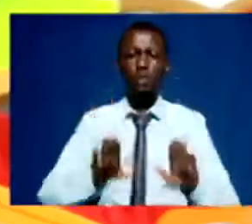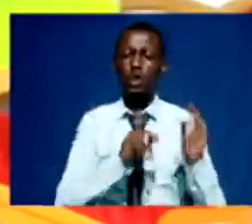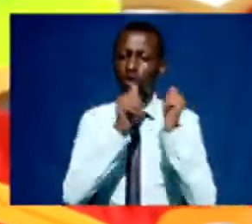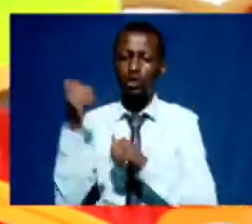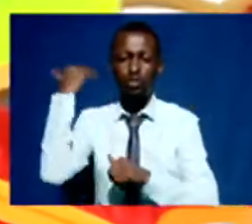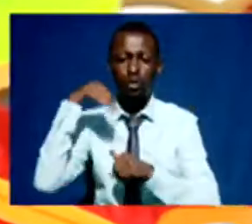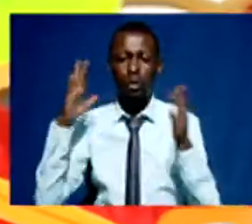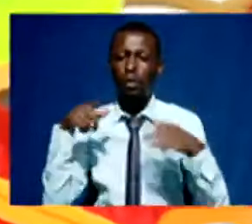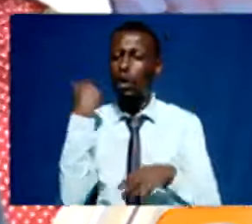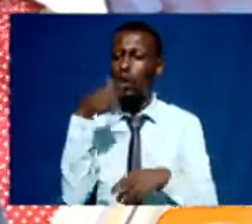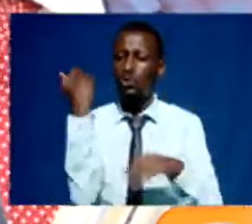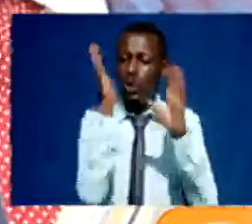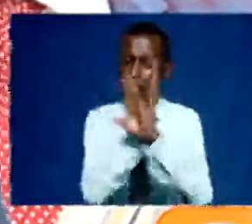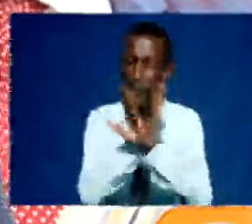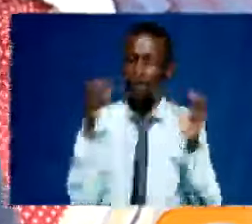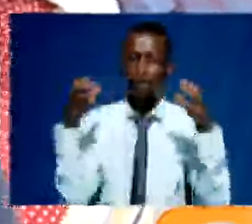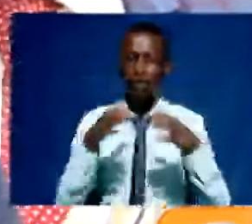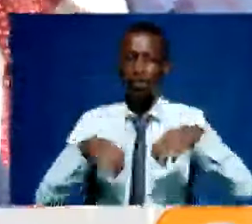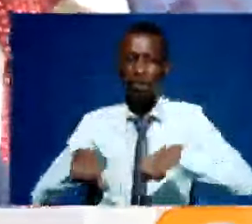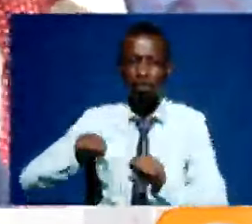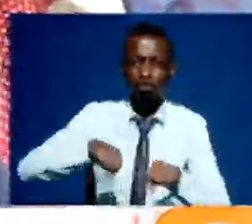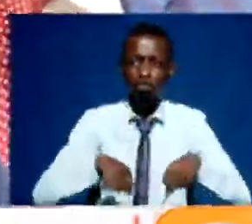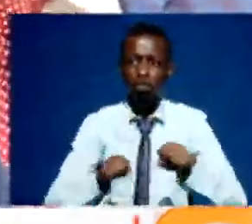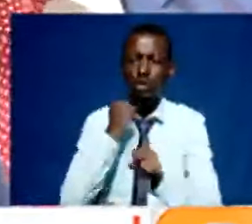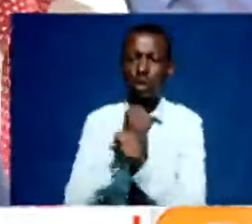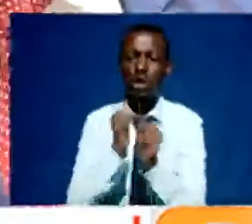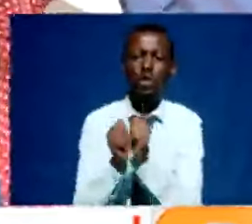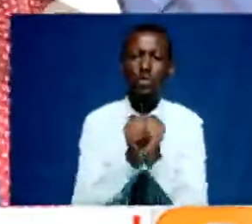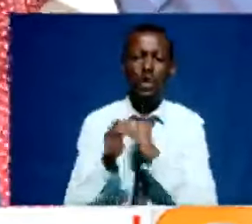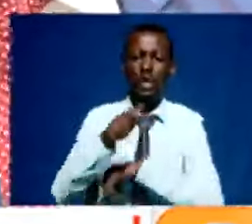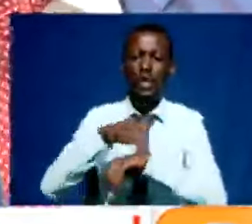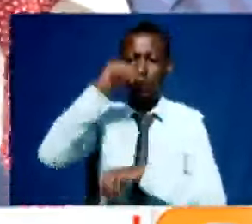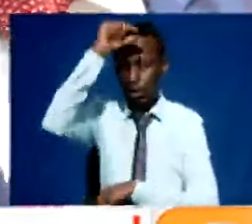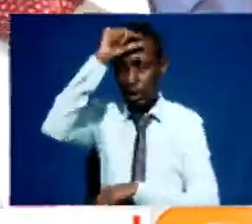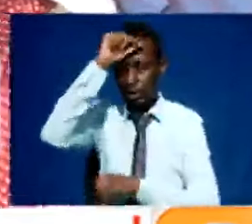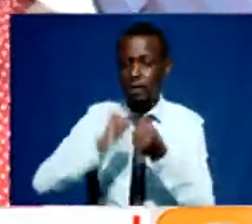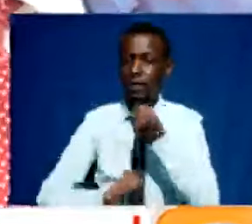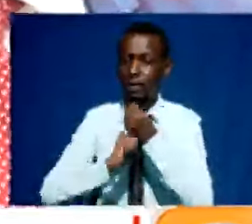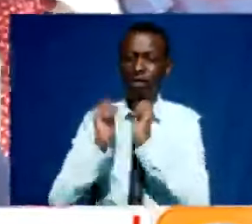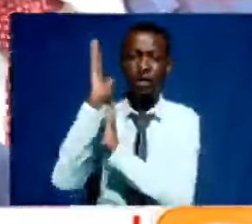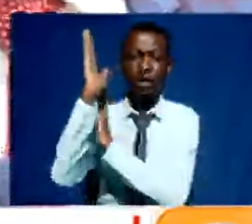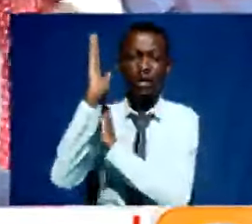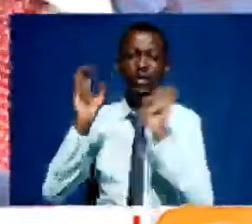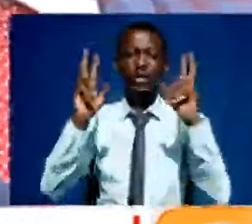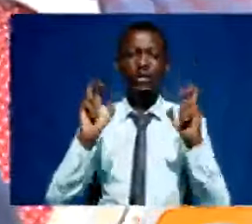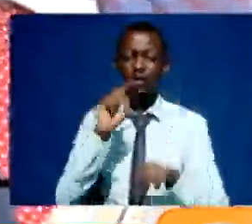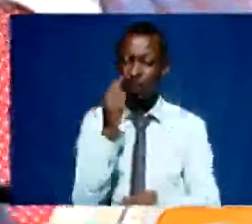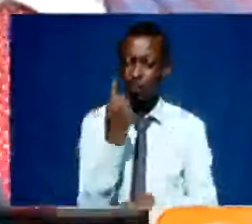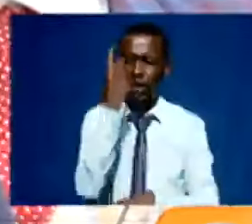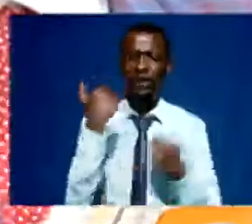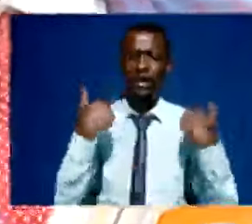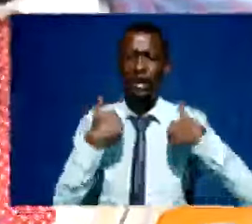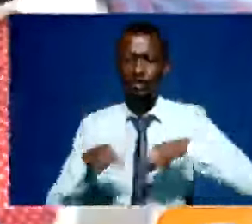criminals hiding in the sector. We are going to work with the national government kuhakikisha kwamba tuna support on matter security. One, tunataka kuleta ile system inaitwa